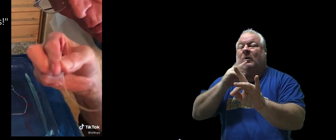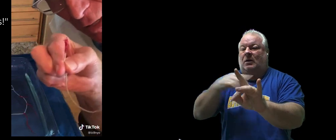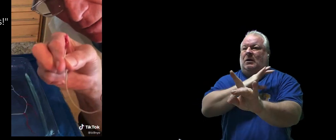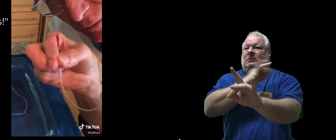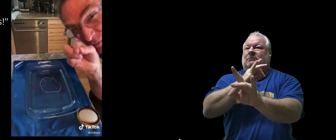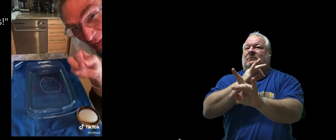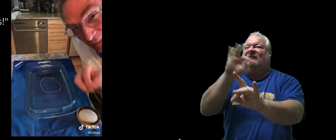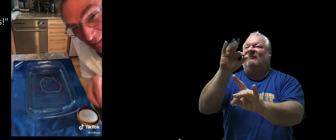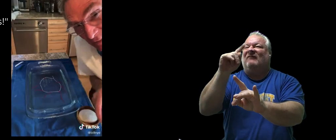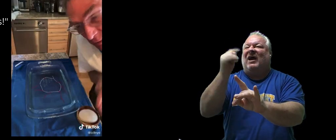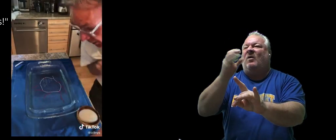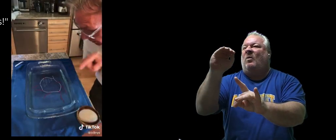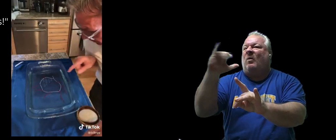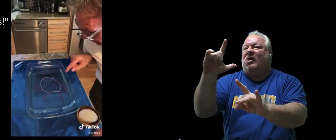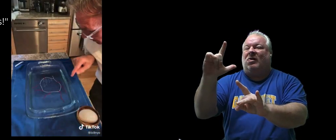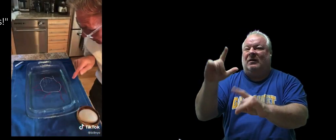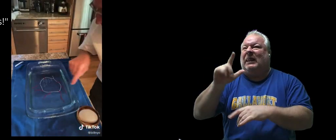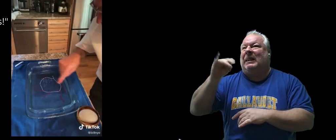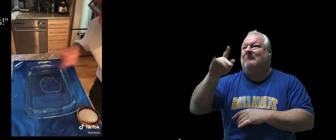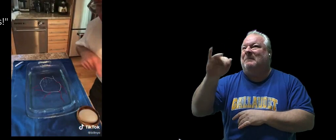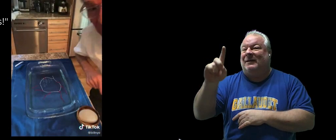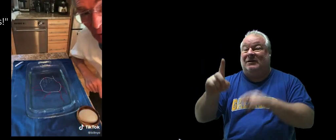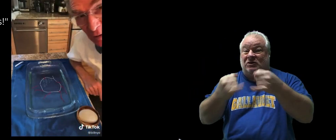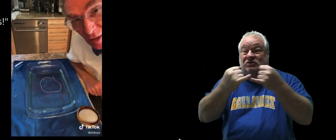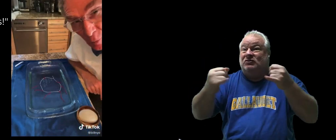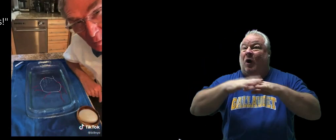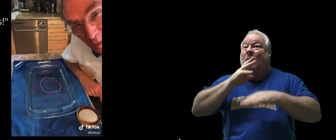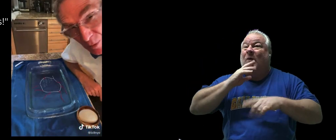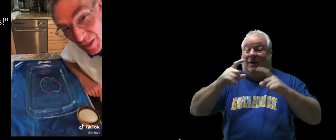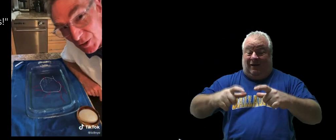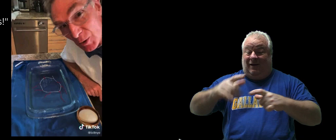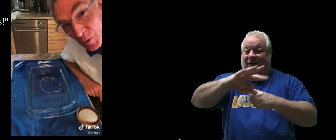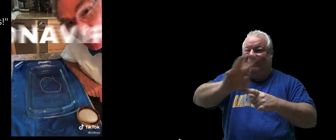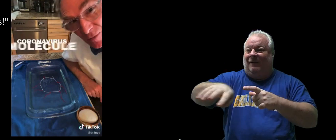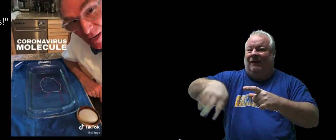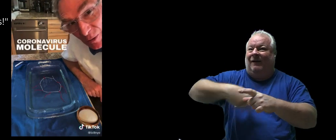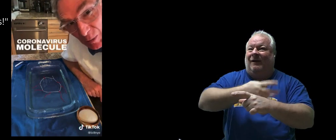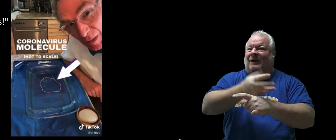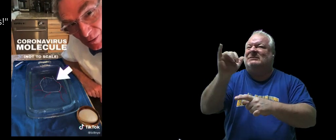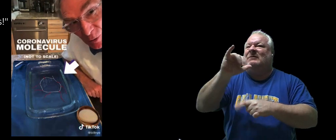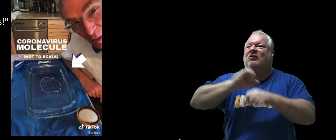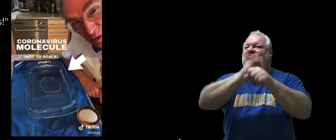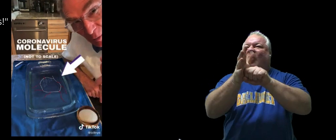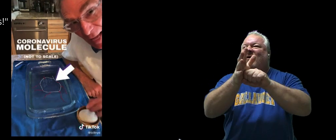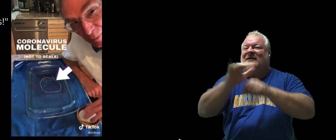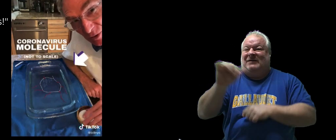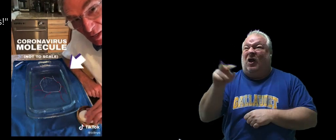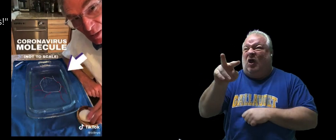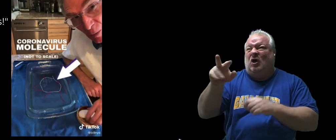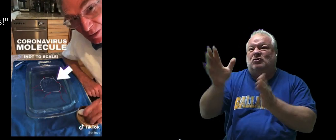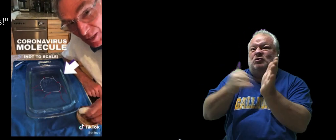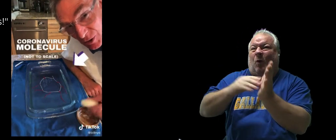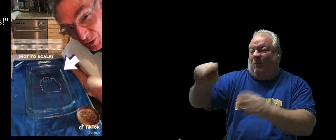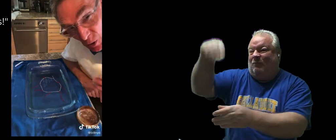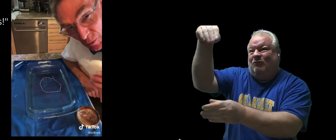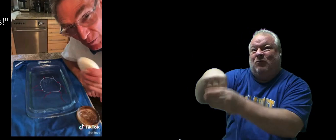to oil or fat. So take a look at this. This string floating on water represents a coronavirus molecule. Watch what happens when